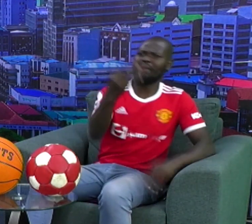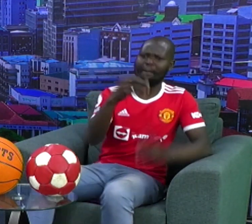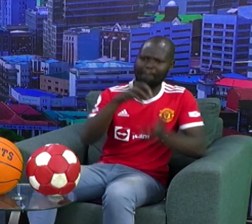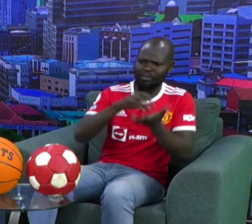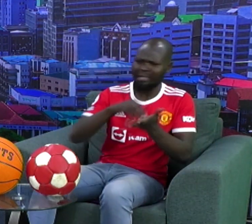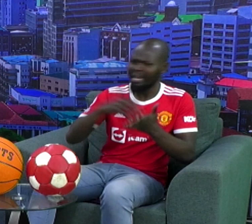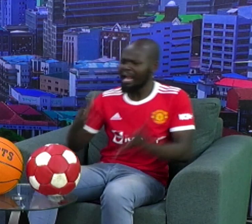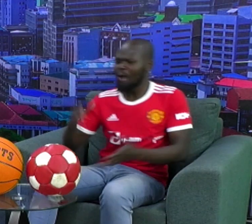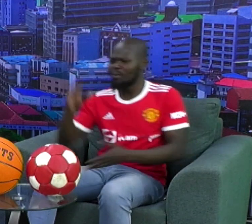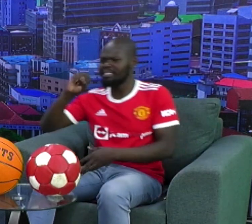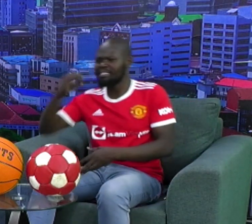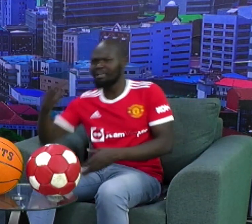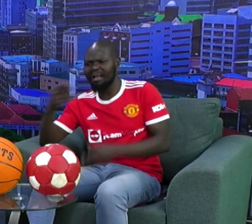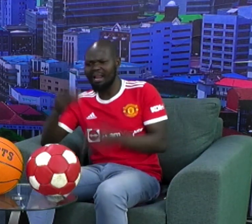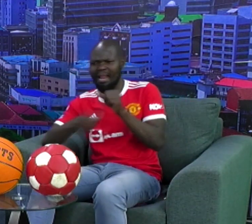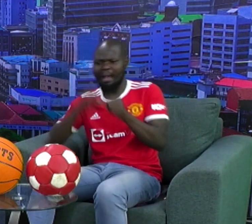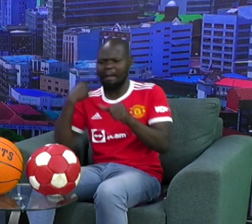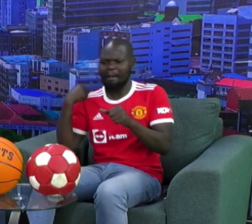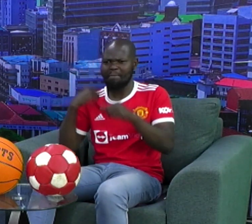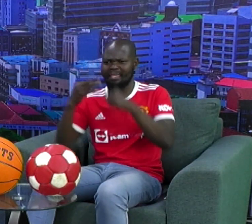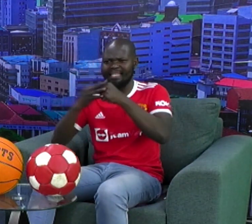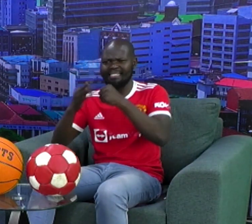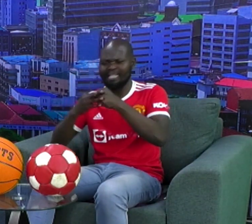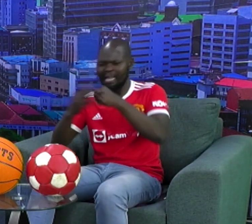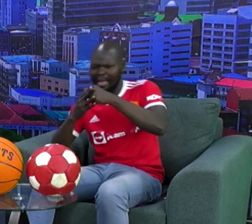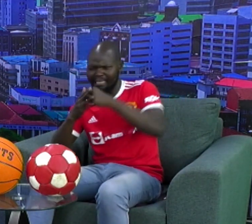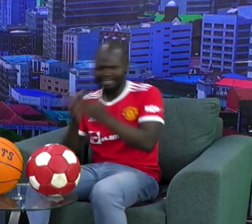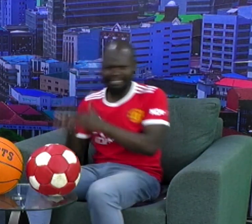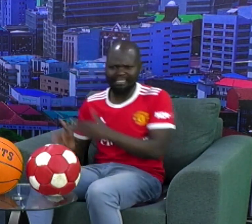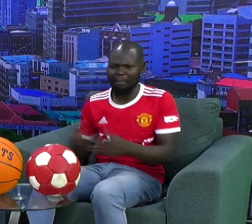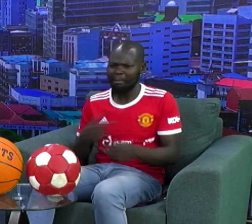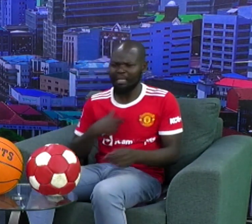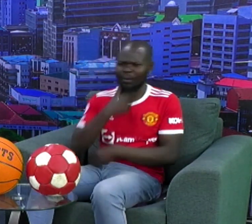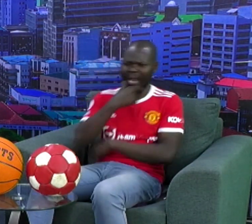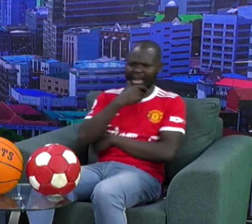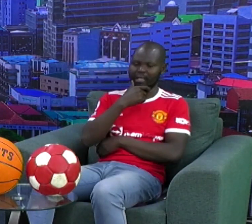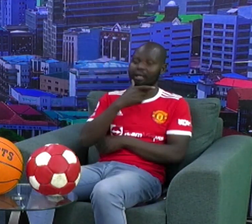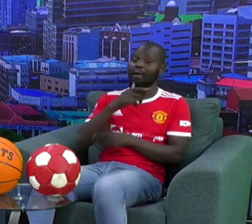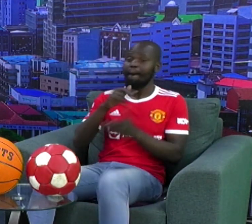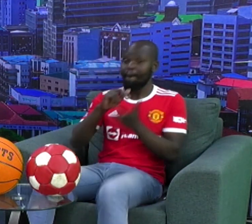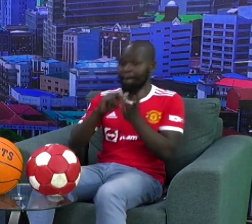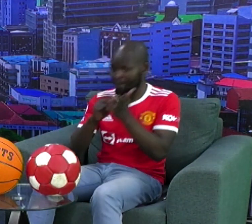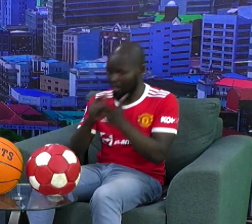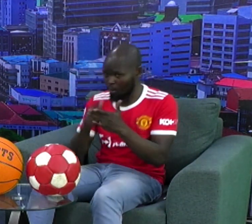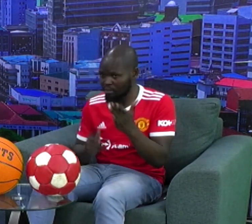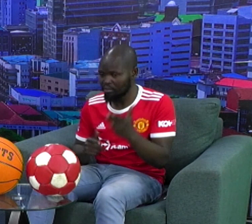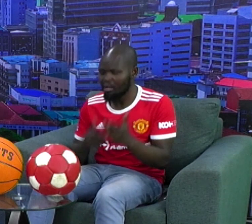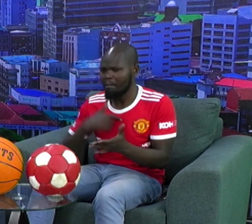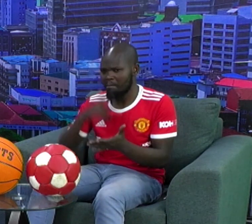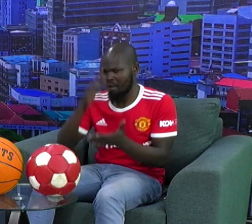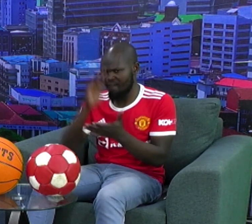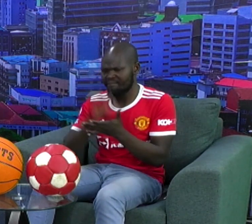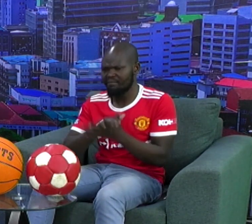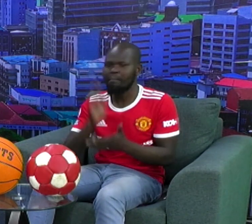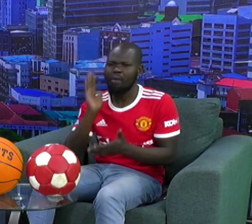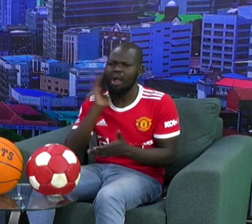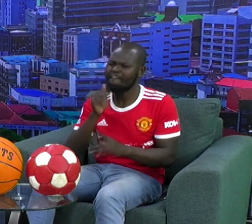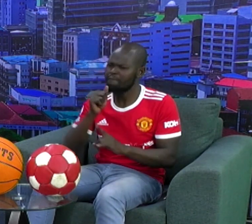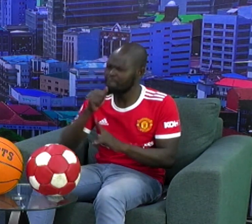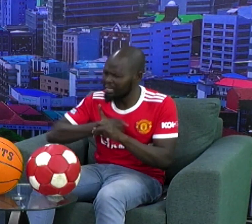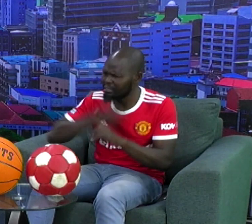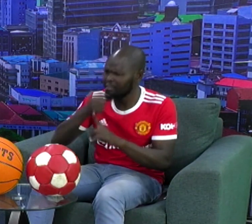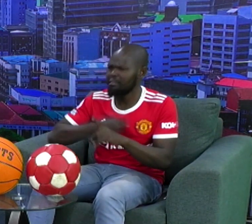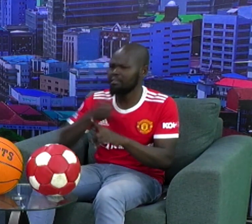KPL, Moranga is number 1, number 3 in the KPL, and then Shabana is number 9, number 8 there. So I